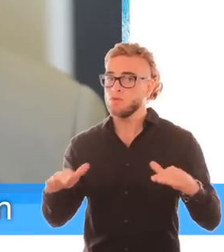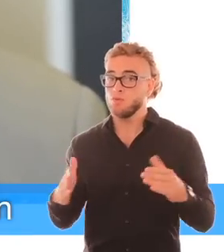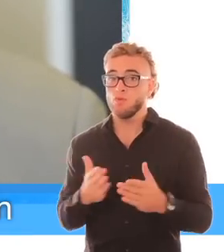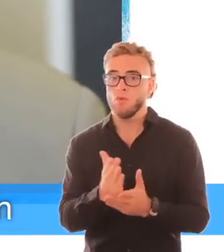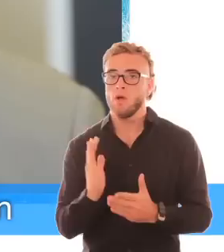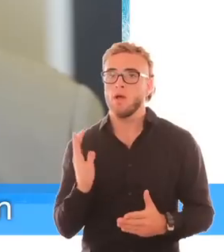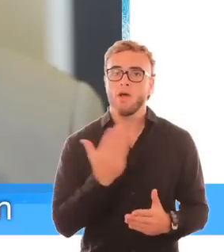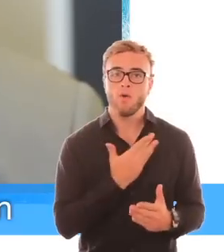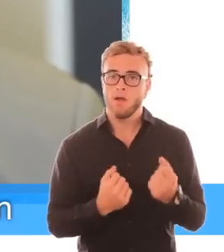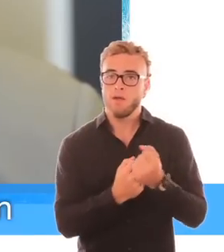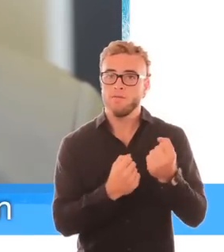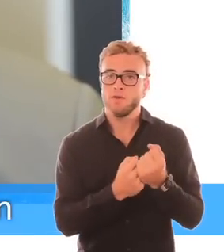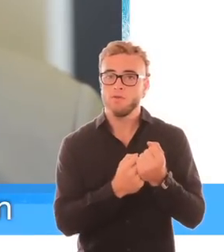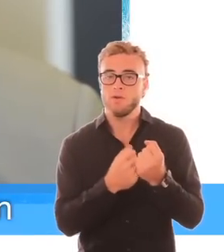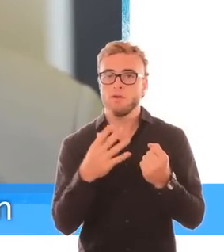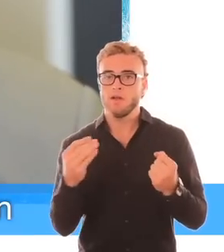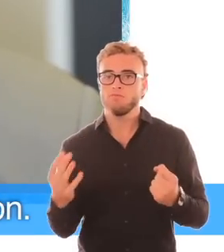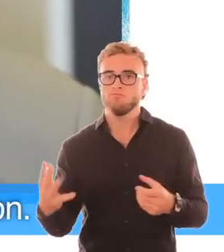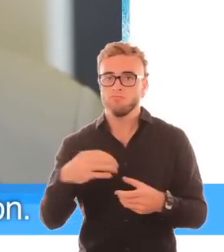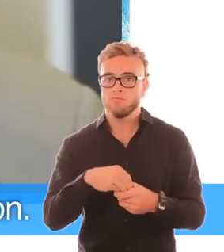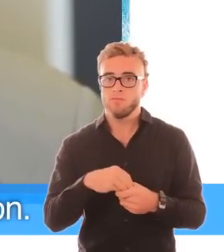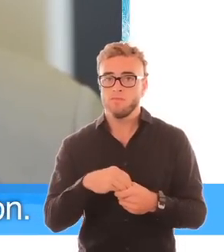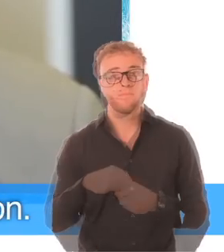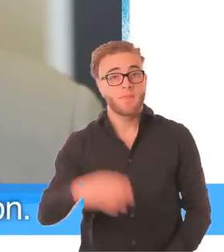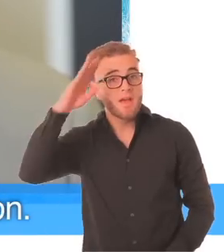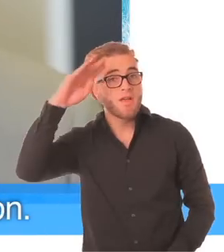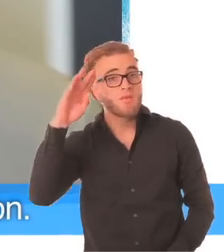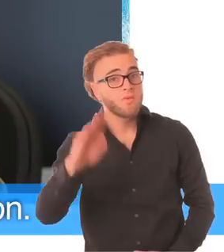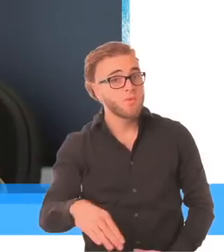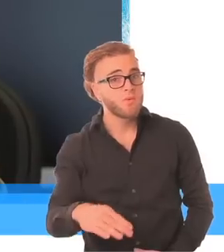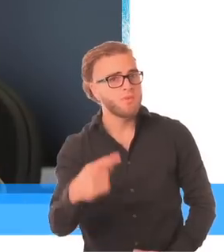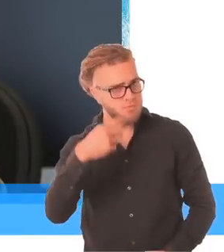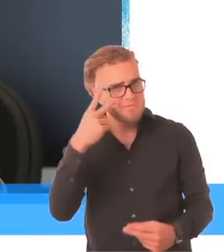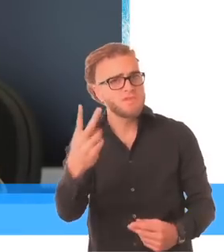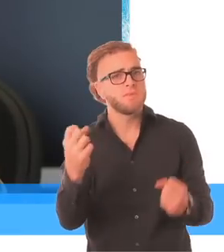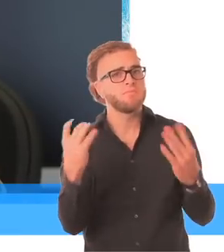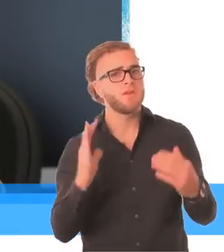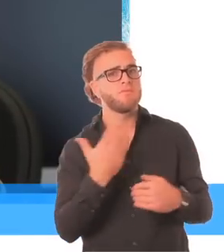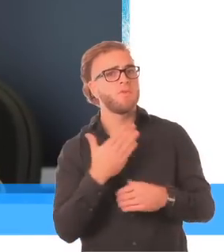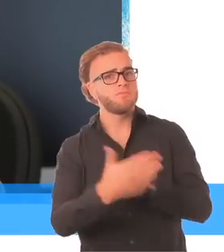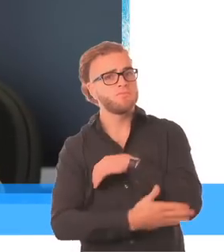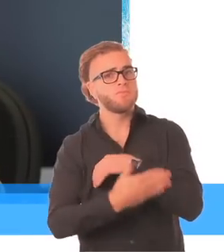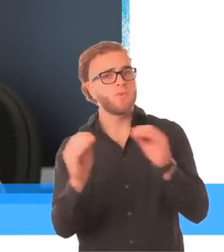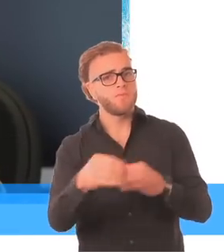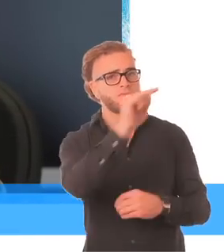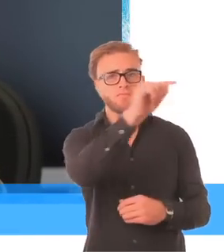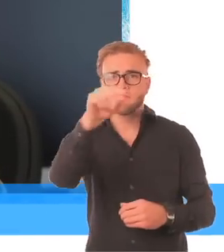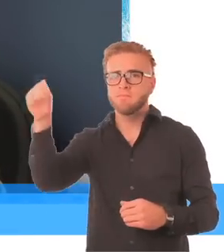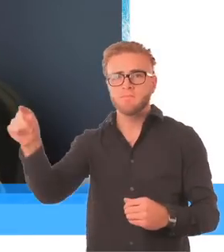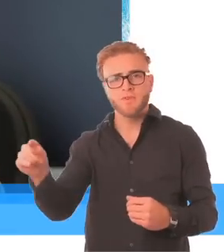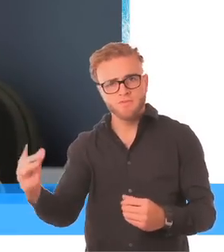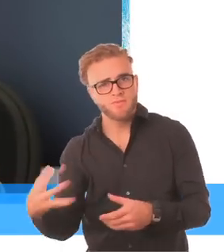and participation for all children through our advocacy and through our action. I know, and I've seen how many of our